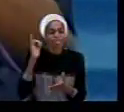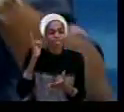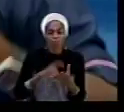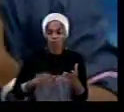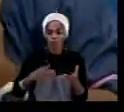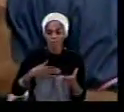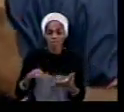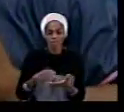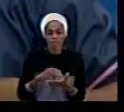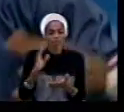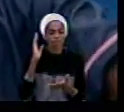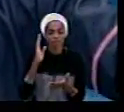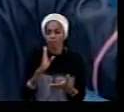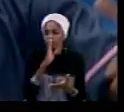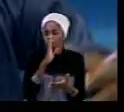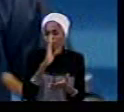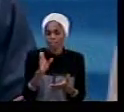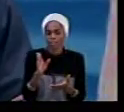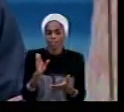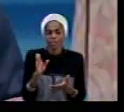That's what my song will be.